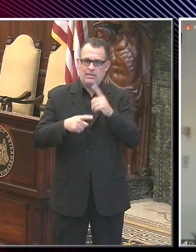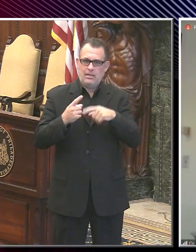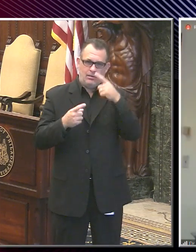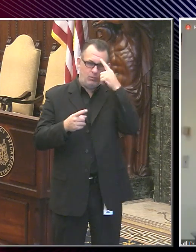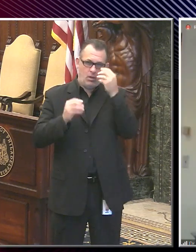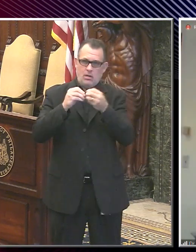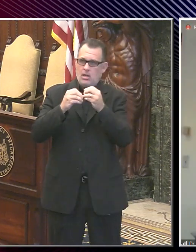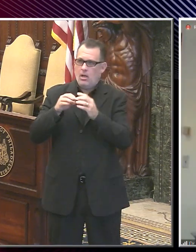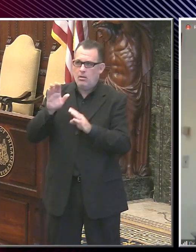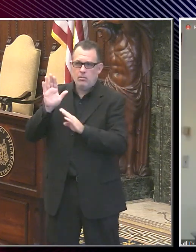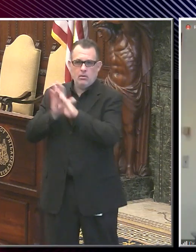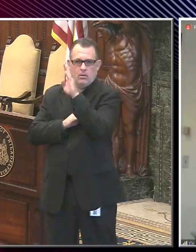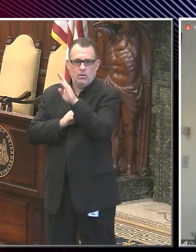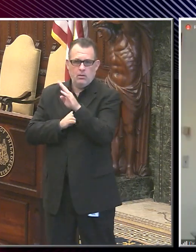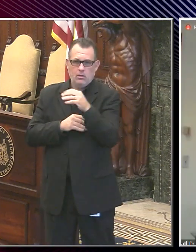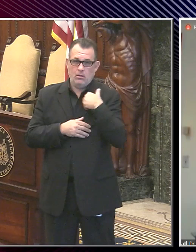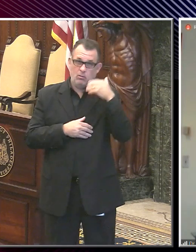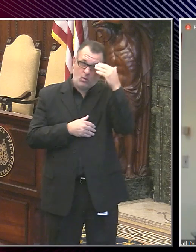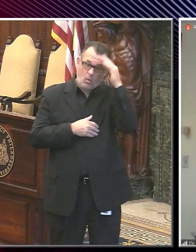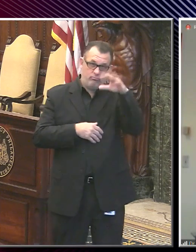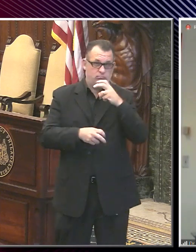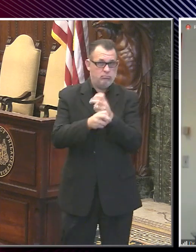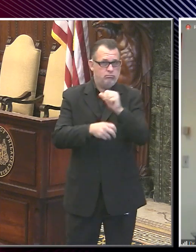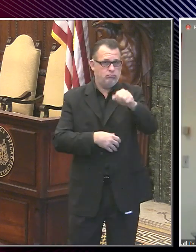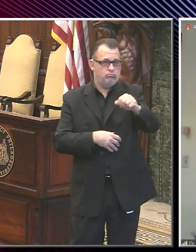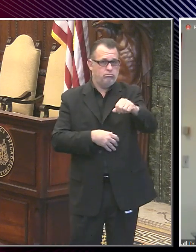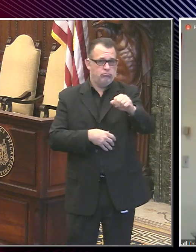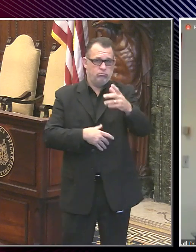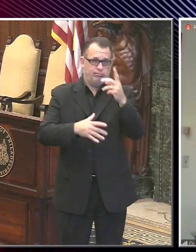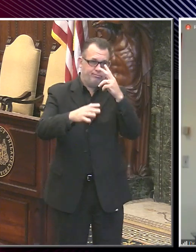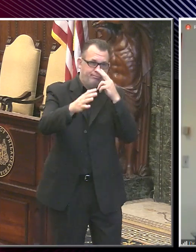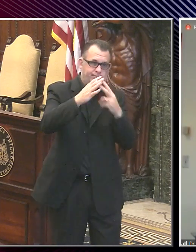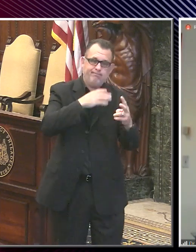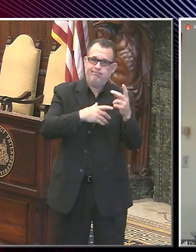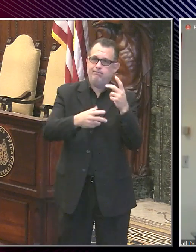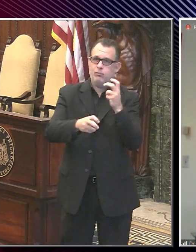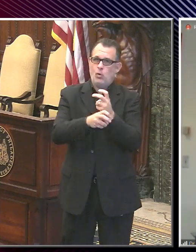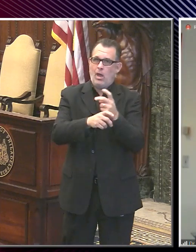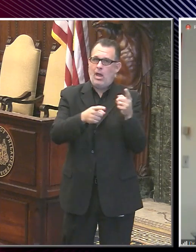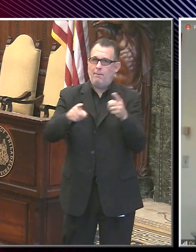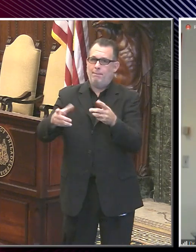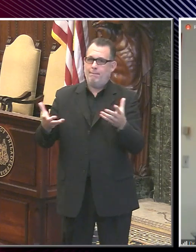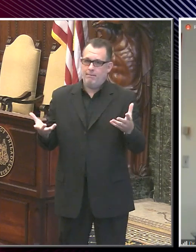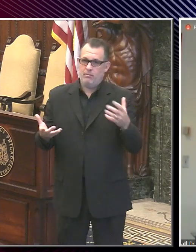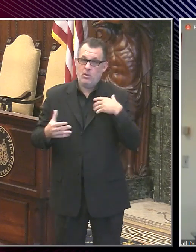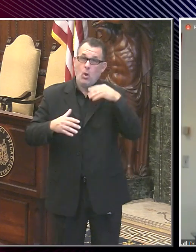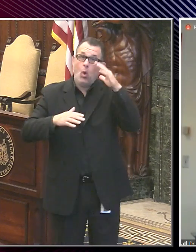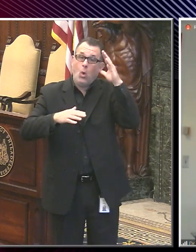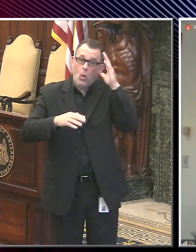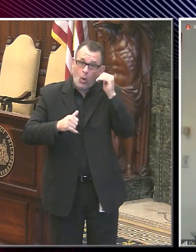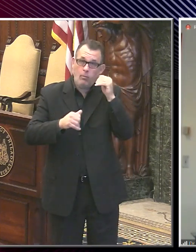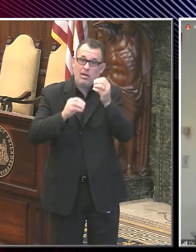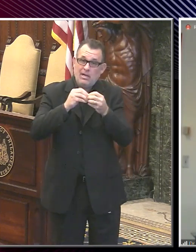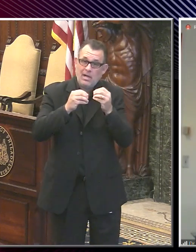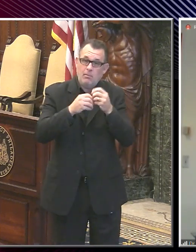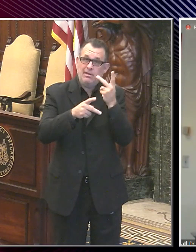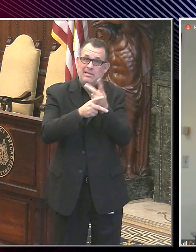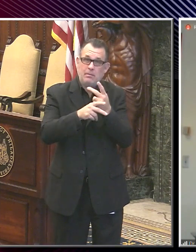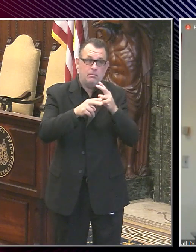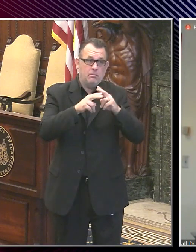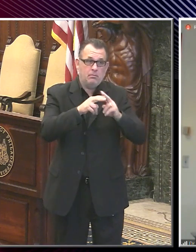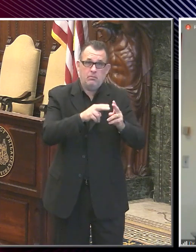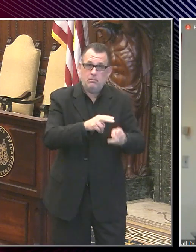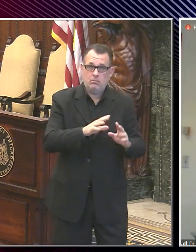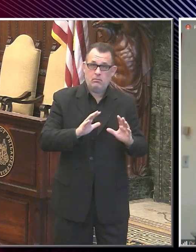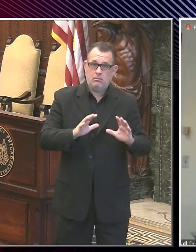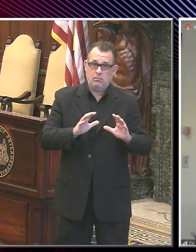really difficult for restaurateurs because there's so much uncertainty. We would hope that the case counts will go down and stay down, but at some point,